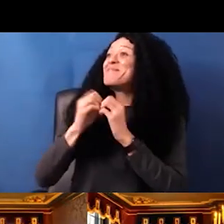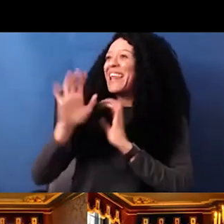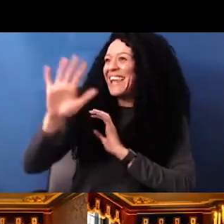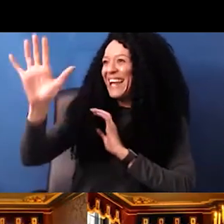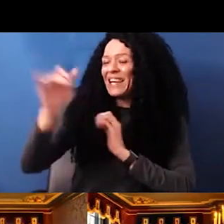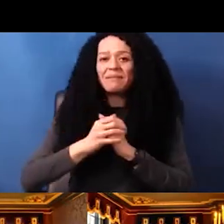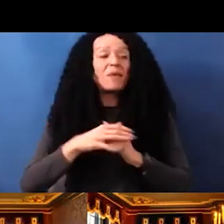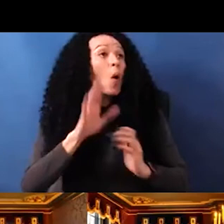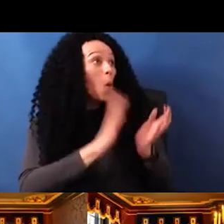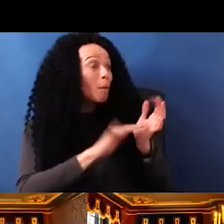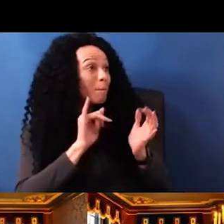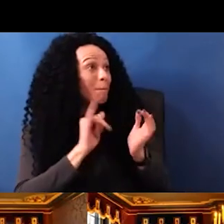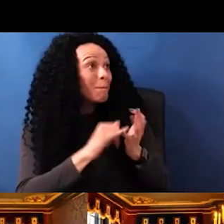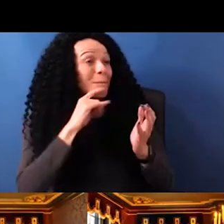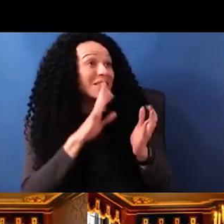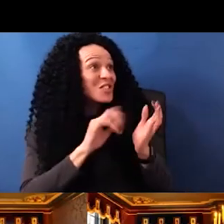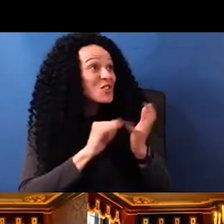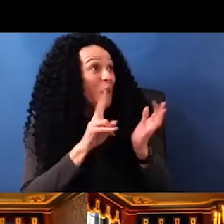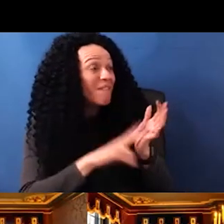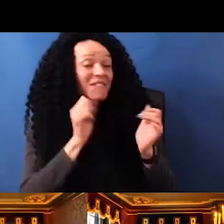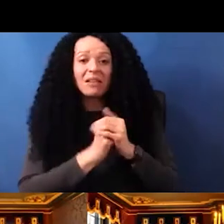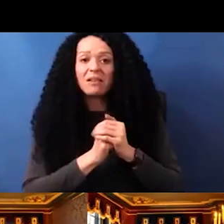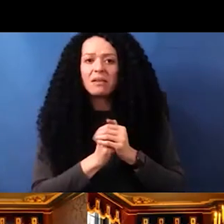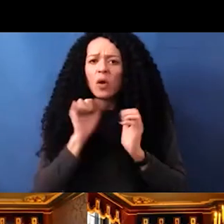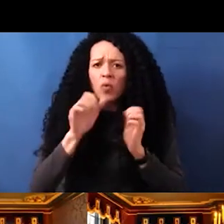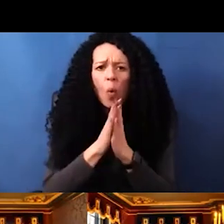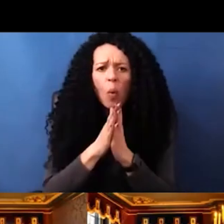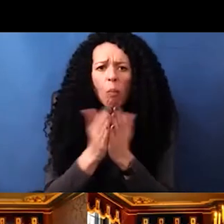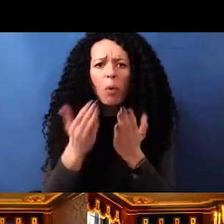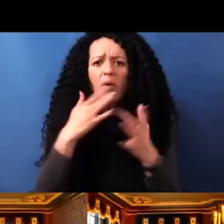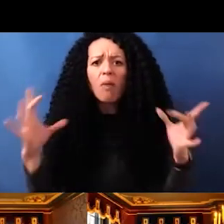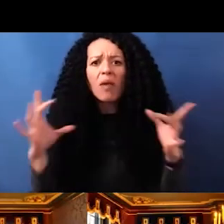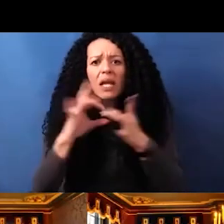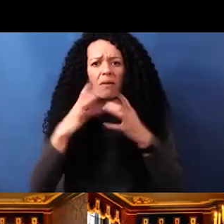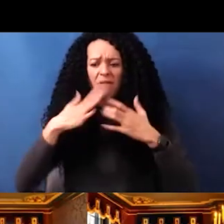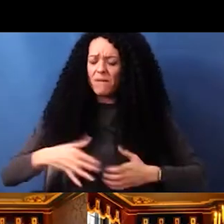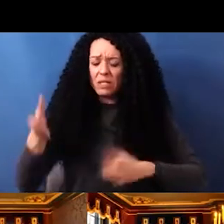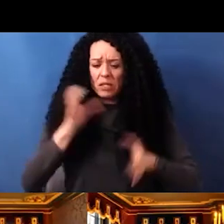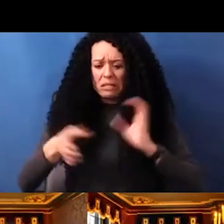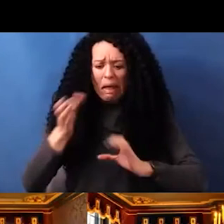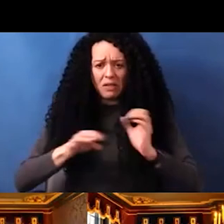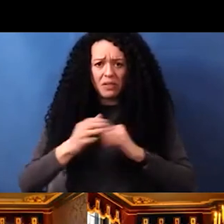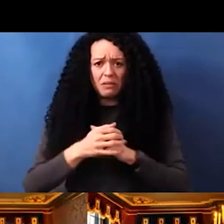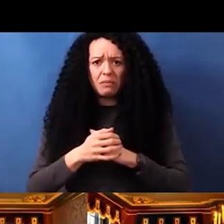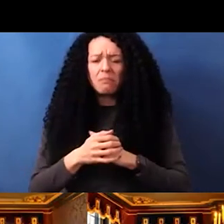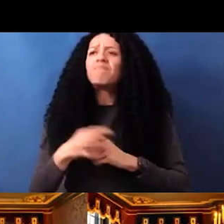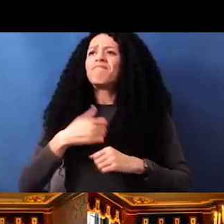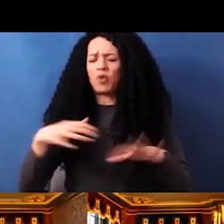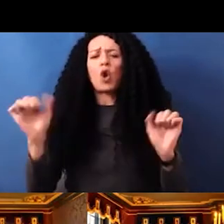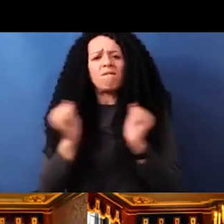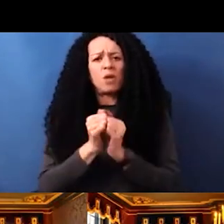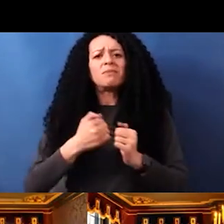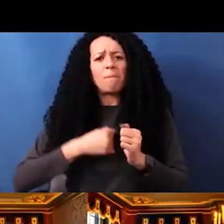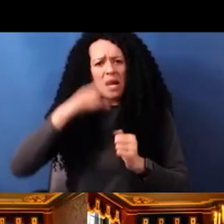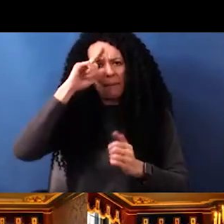Mrs. Somerville! Merely. Your book on the connections of the physical sciences confirms my belief that